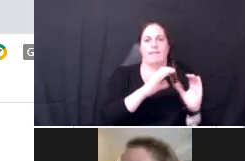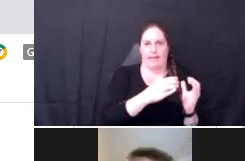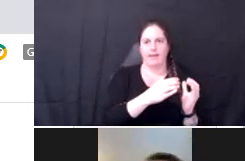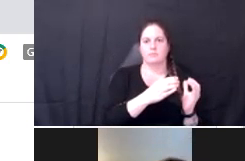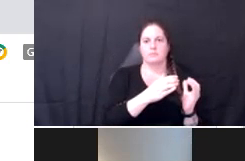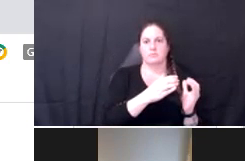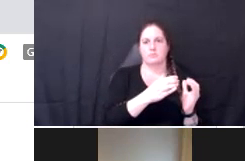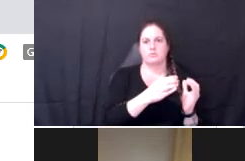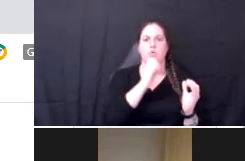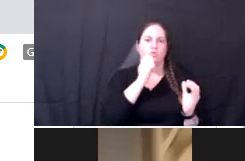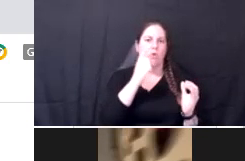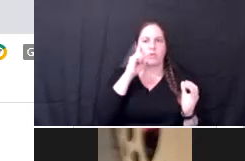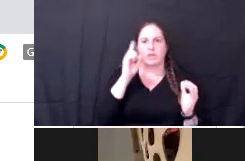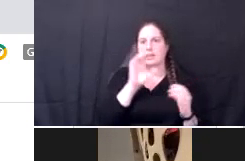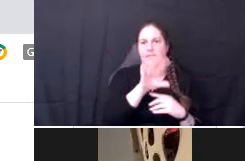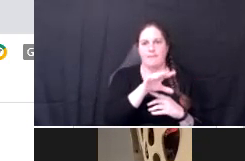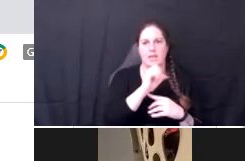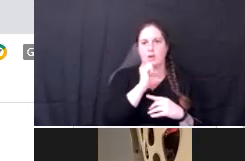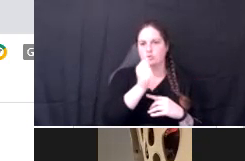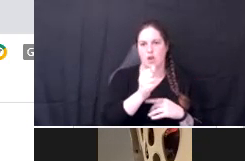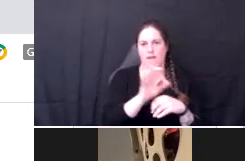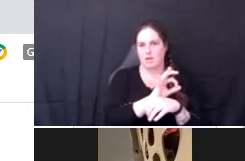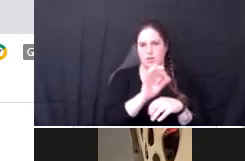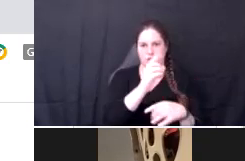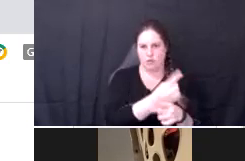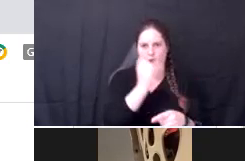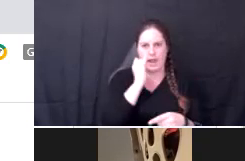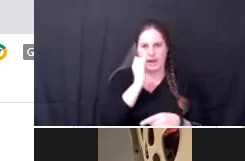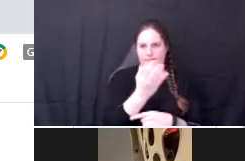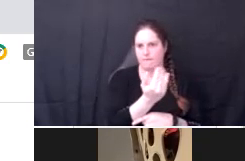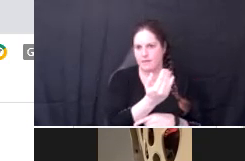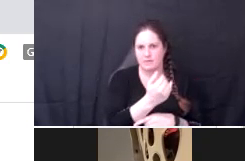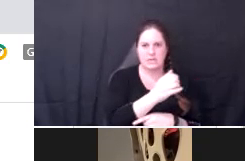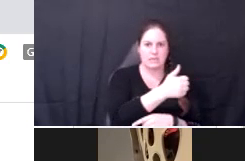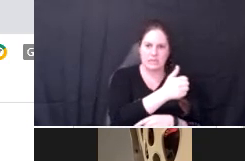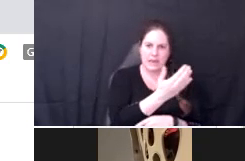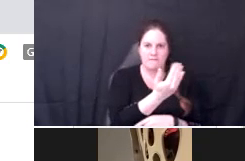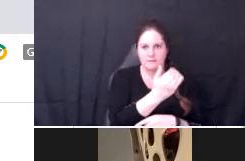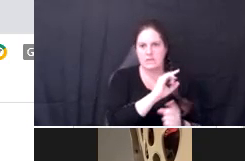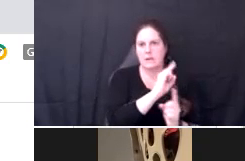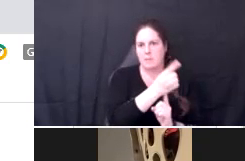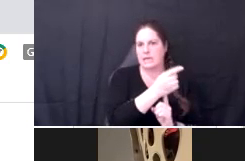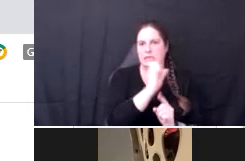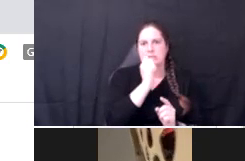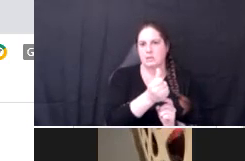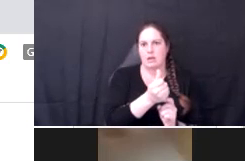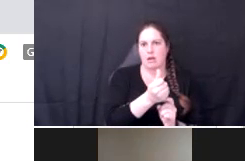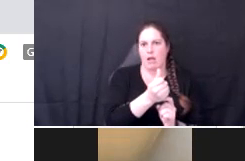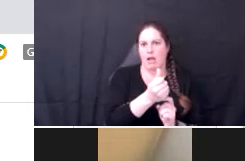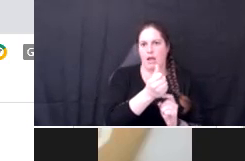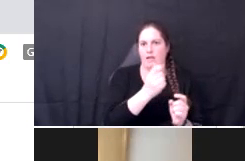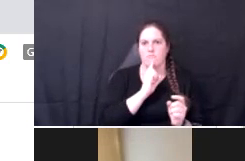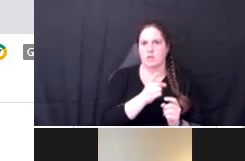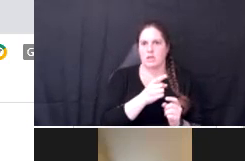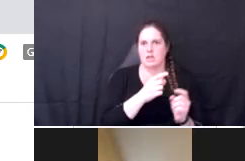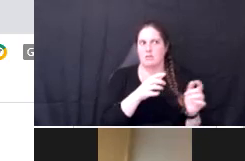know, don't think the video is not functional if for the first 10 minutes or so, it doesn't, you know, nothing seems